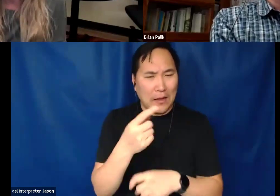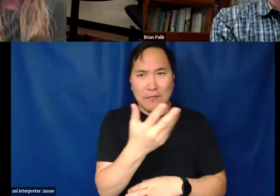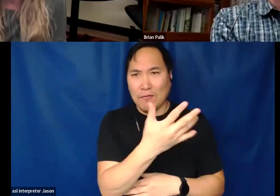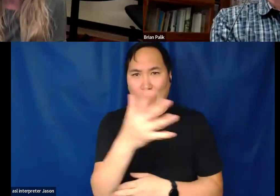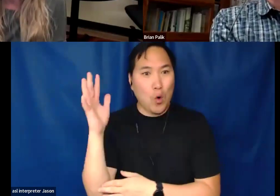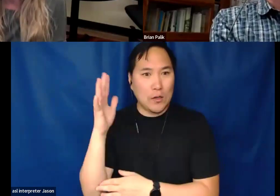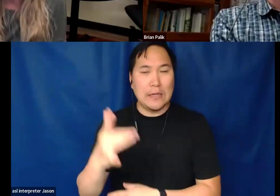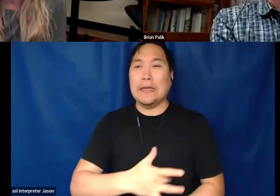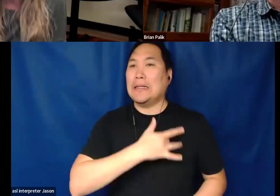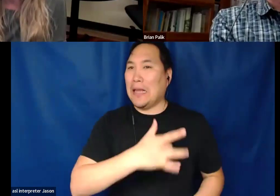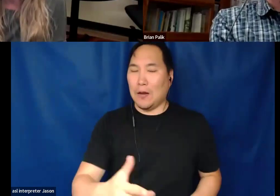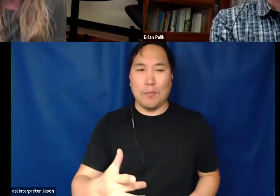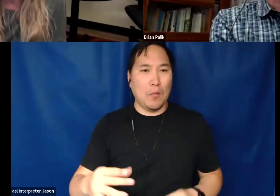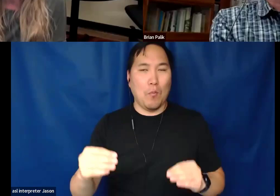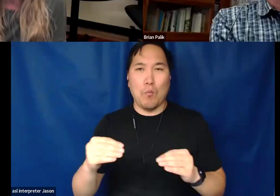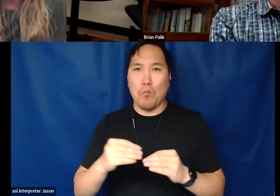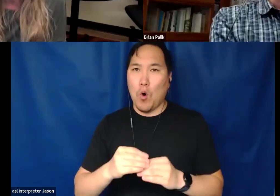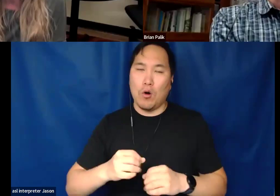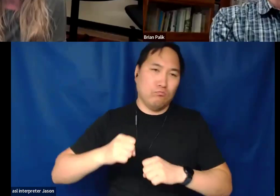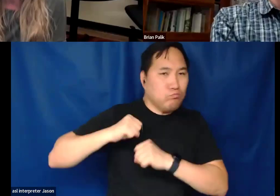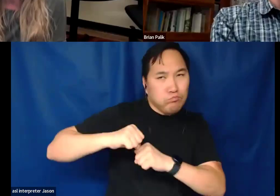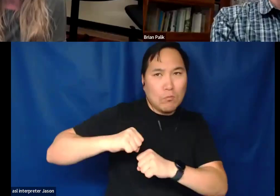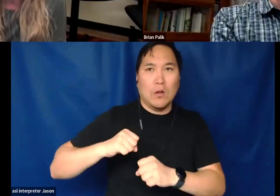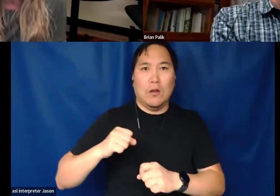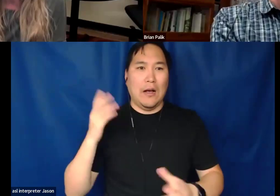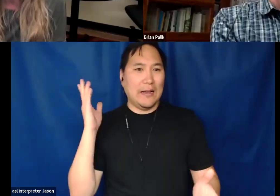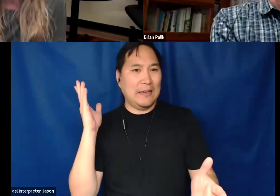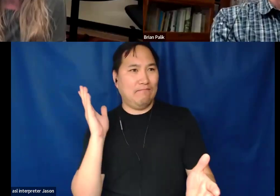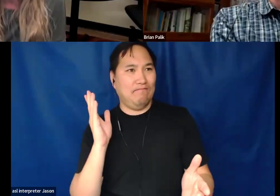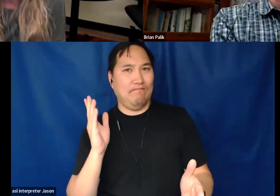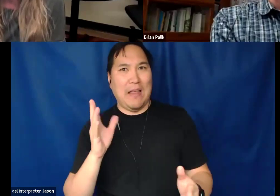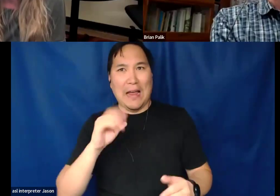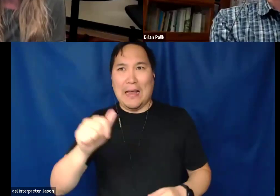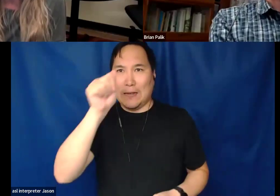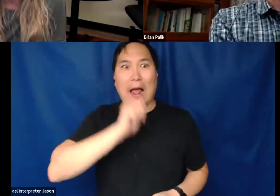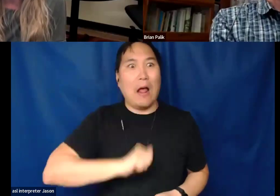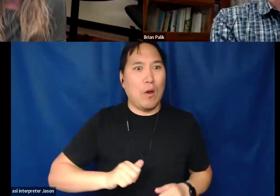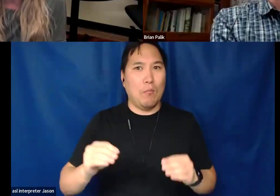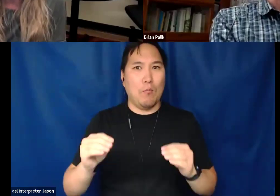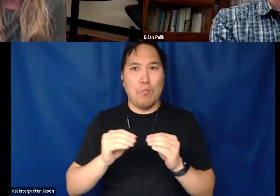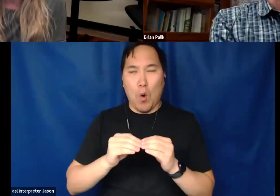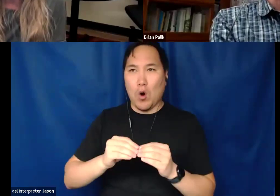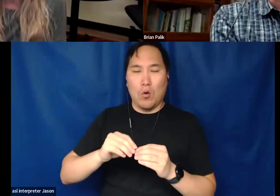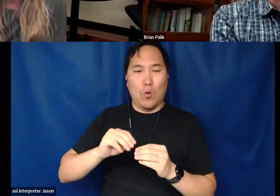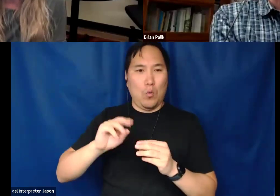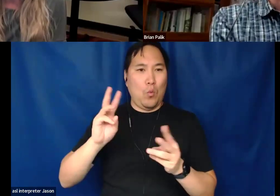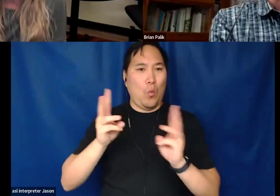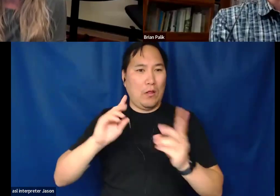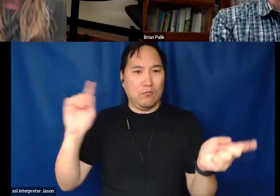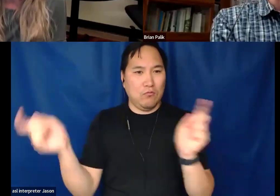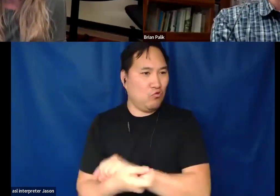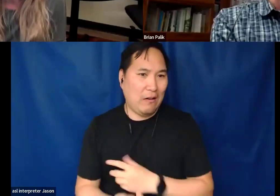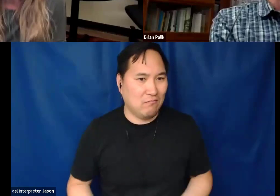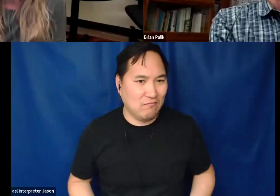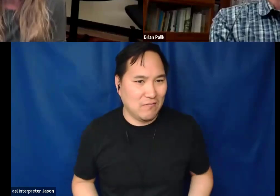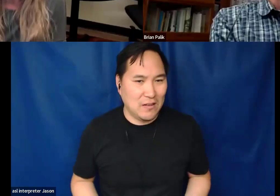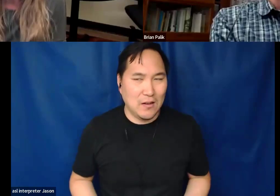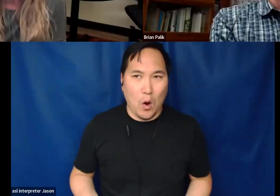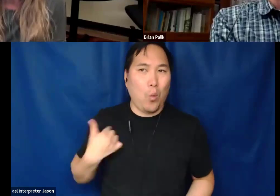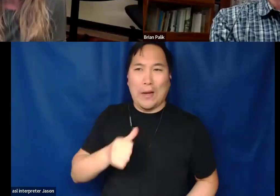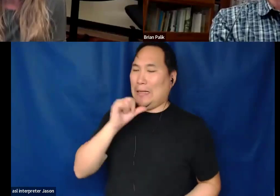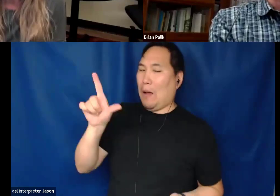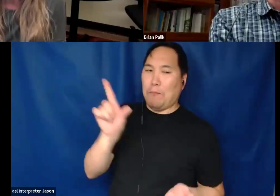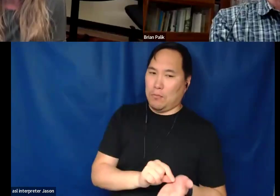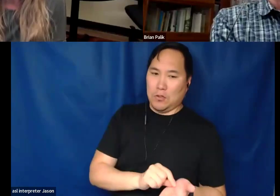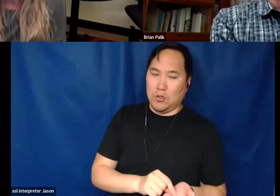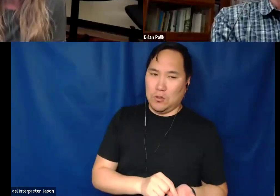to severe wind disturbance. And there's a few places that have published on that, not us specifically. And so